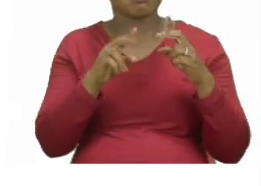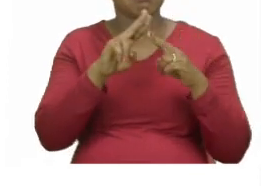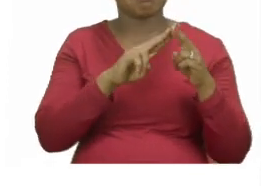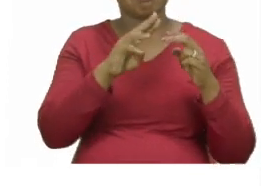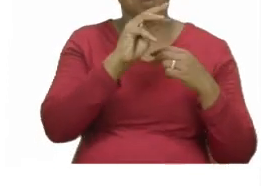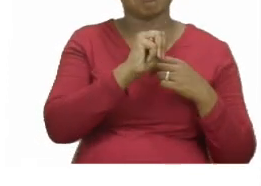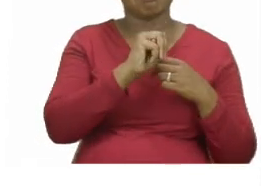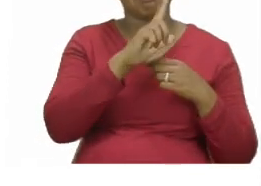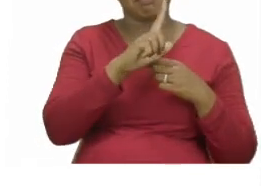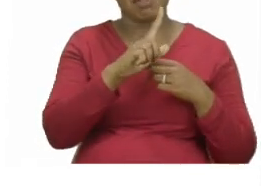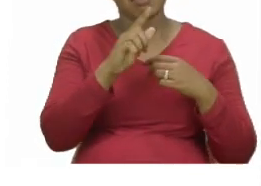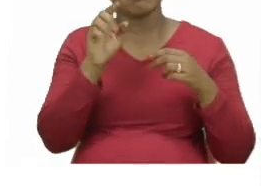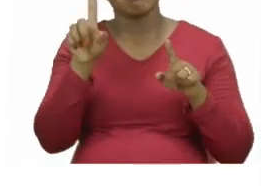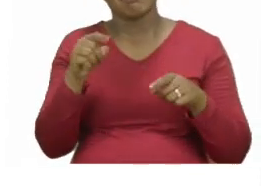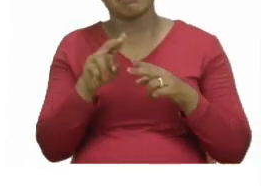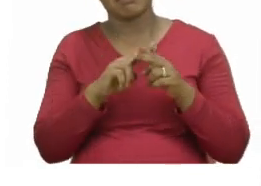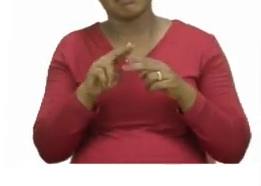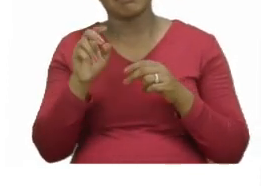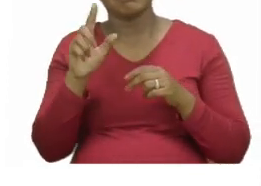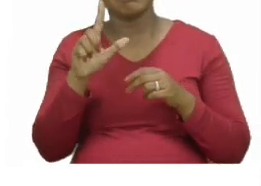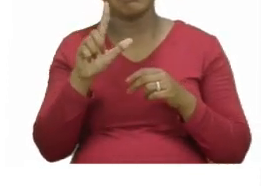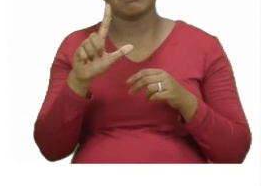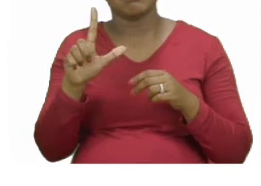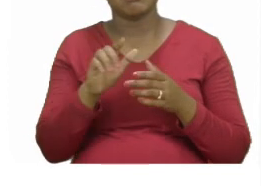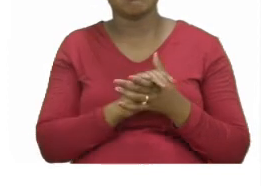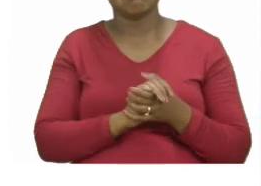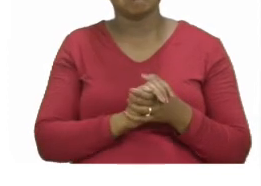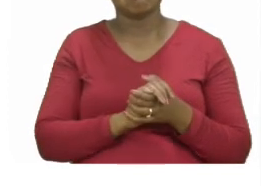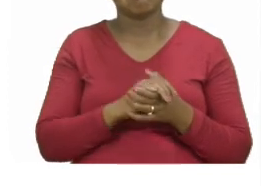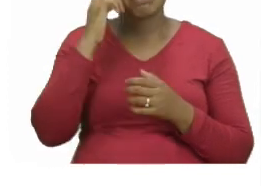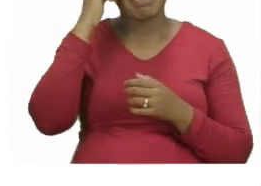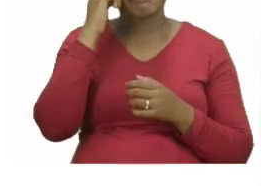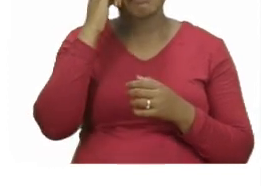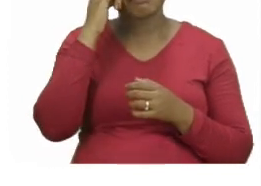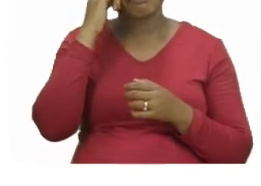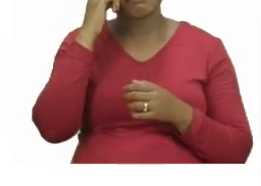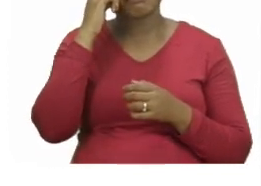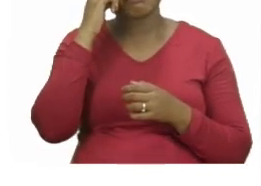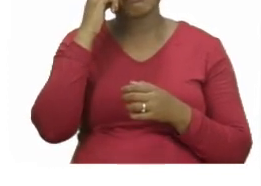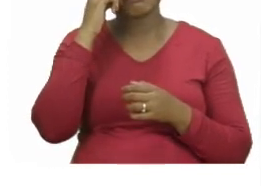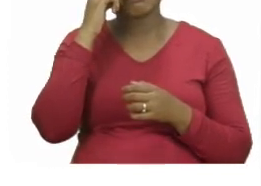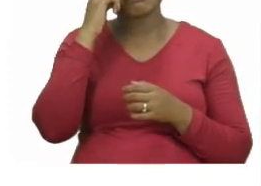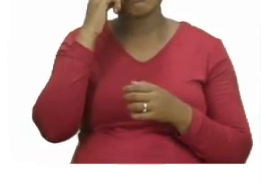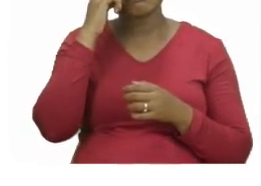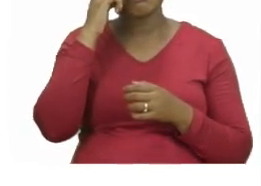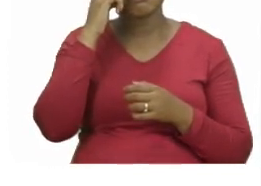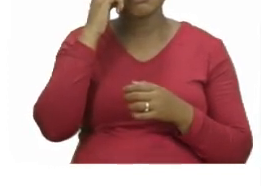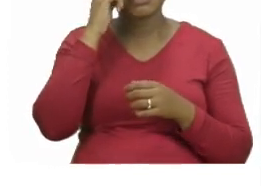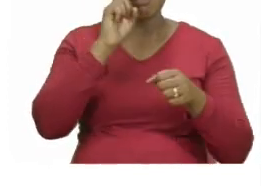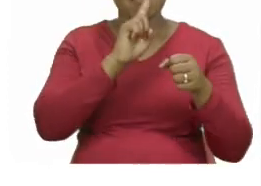answer is C, 25 liter.